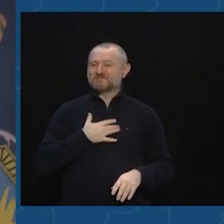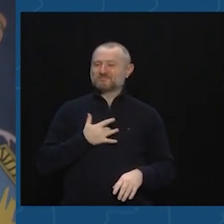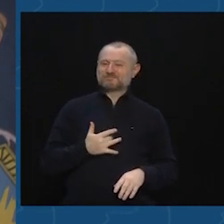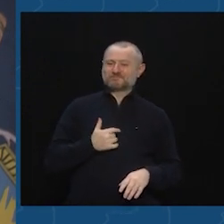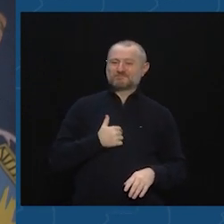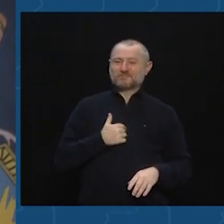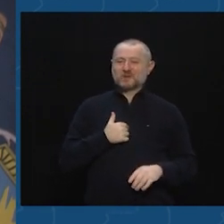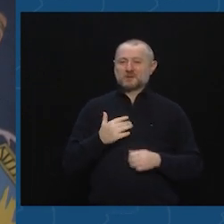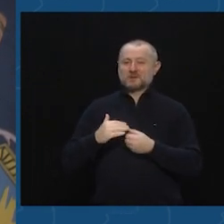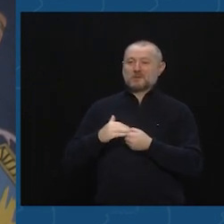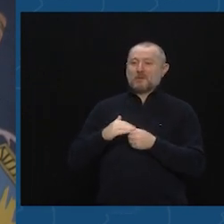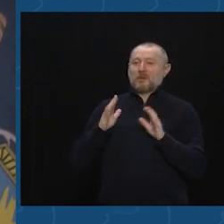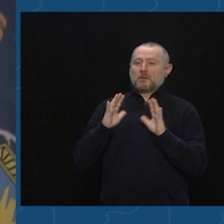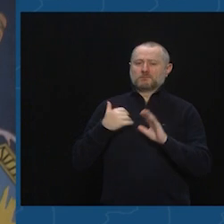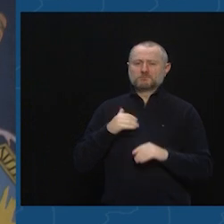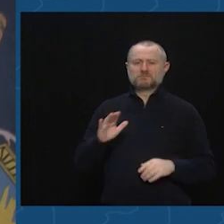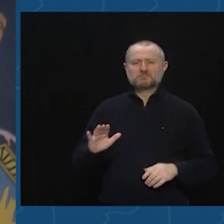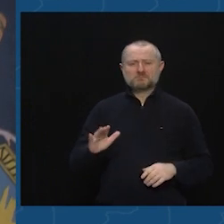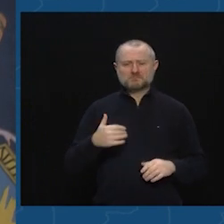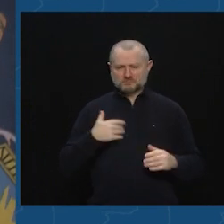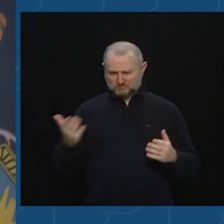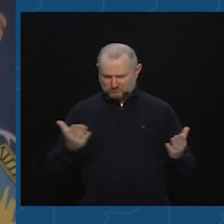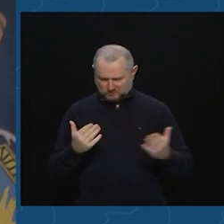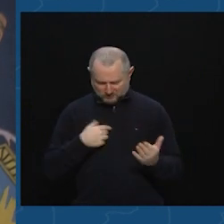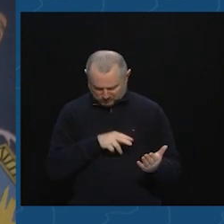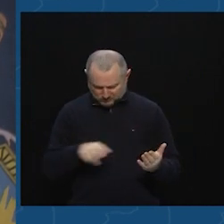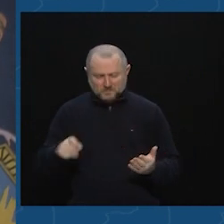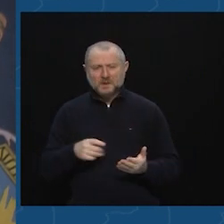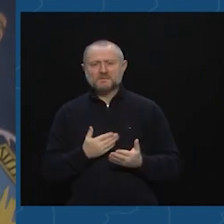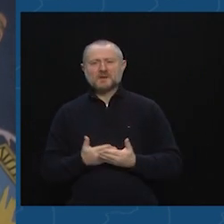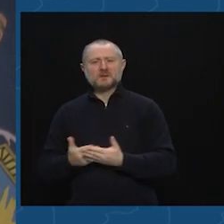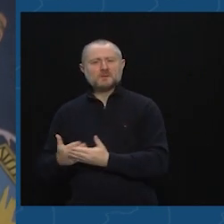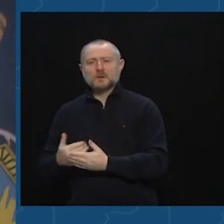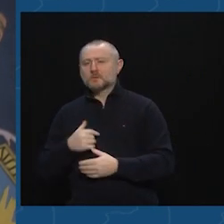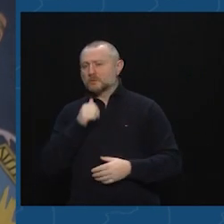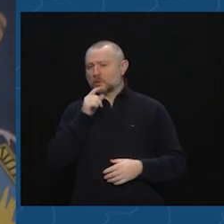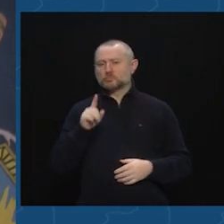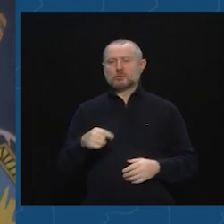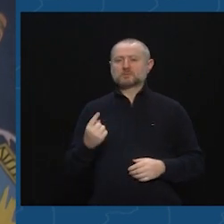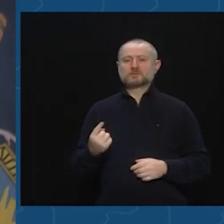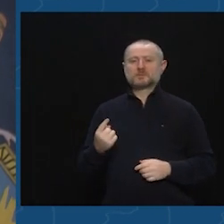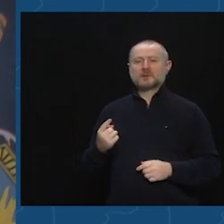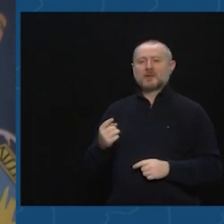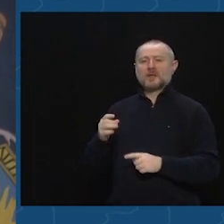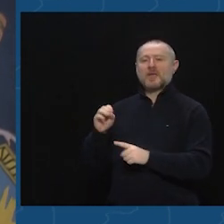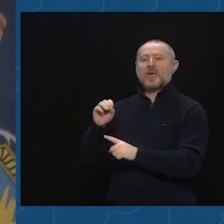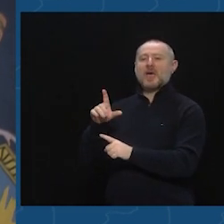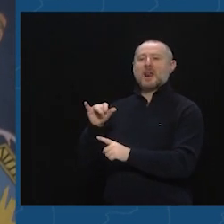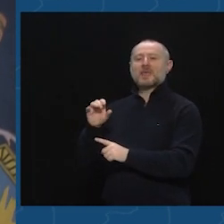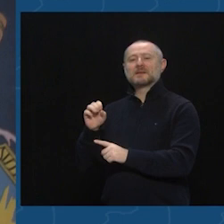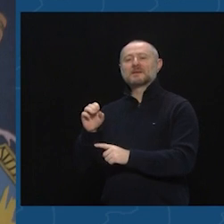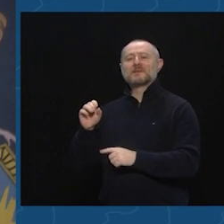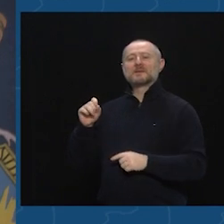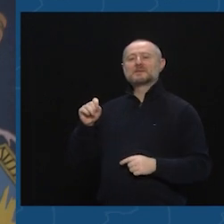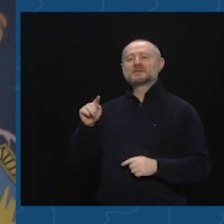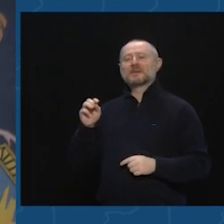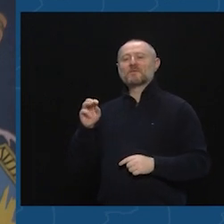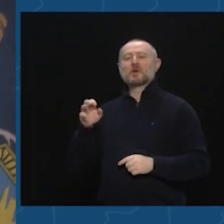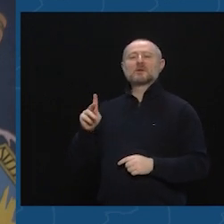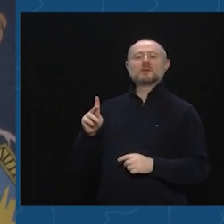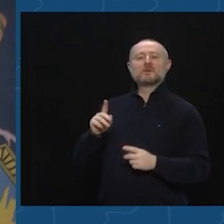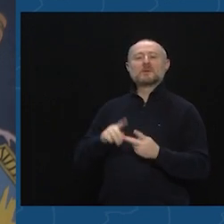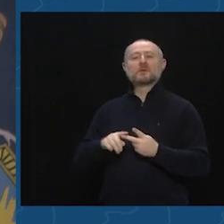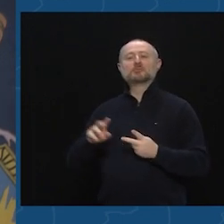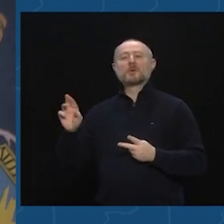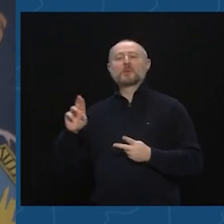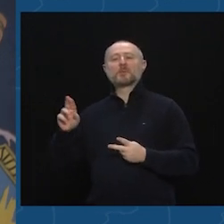Nick? It's not just Elise Stefanik and Republicans. Even Chief Administrative Judge Lawrence Marks told lawmakers this week that he believes